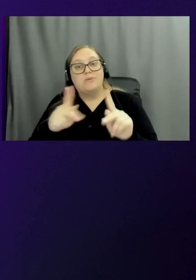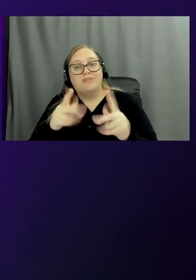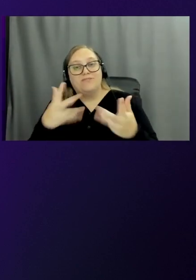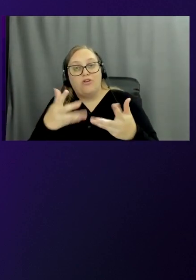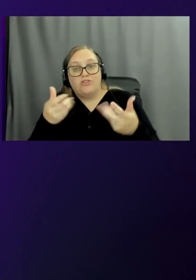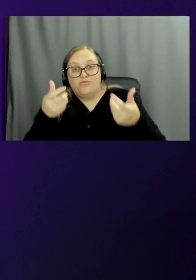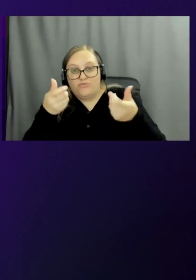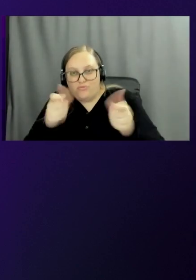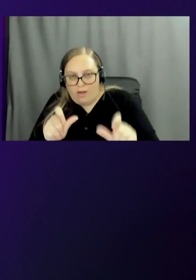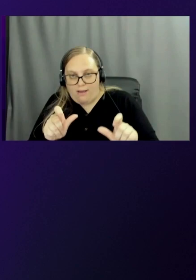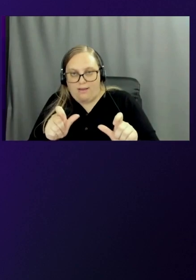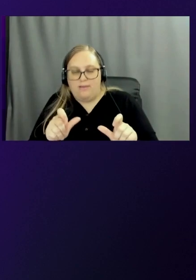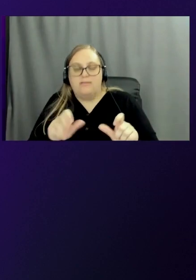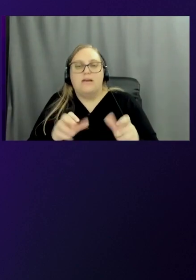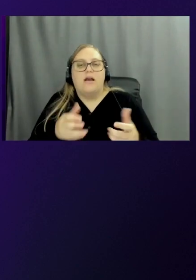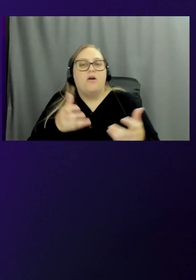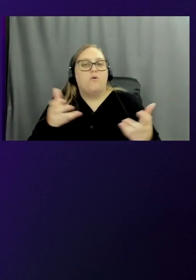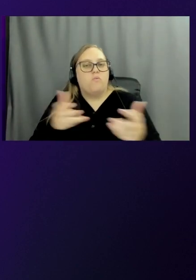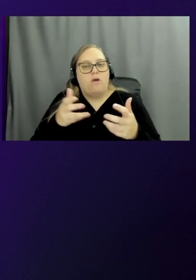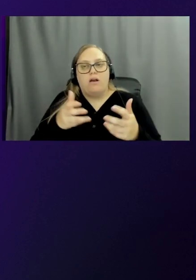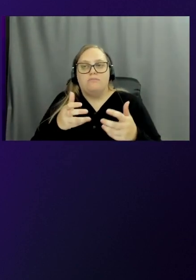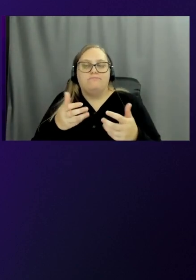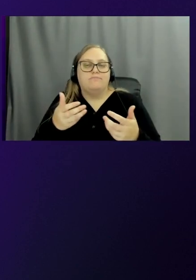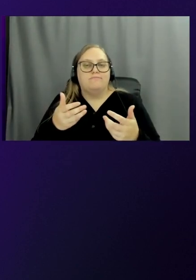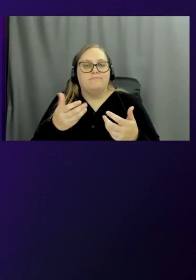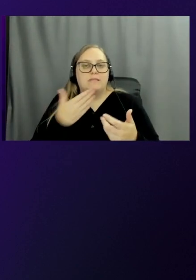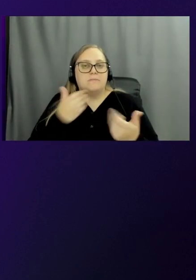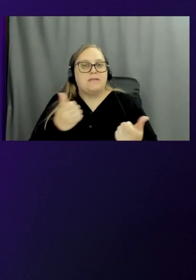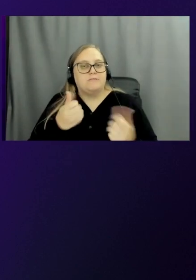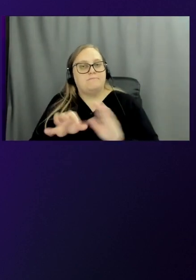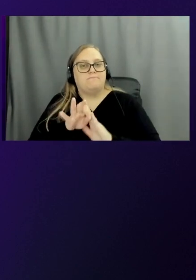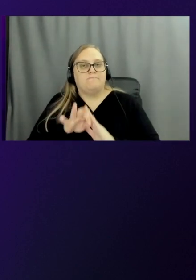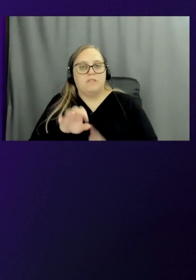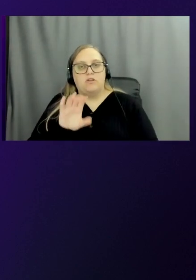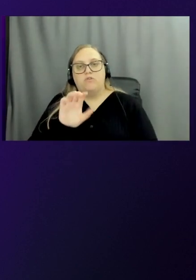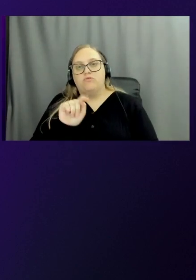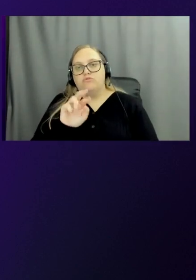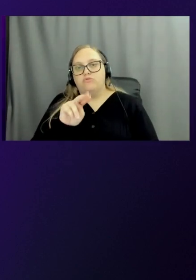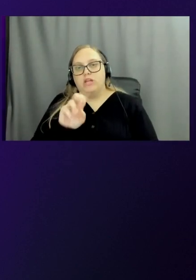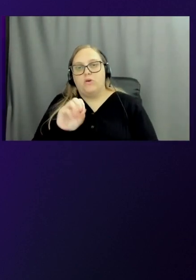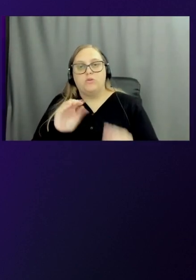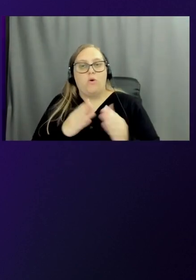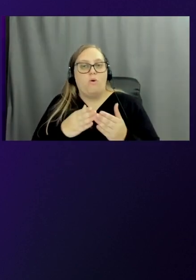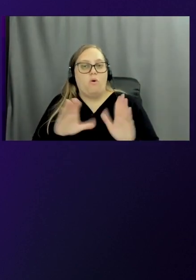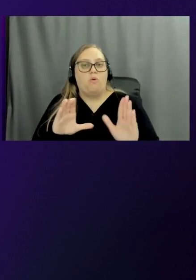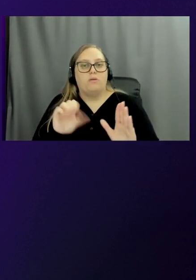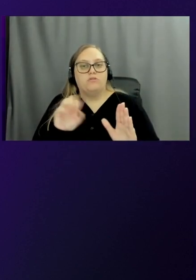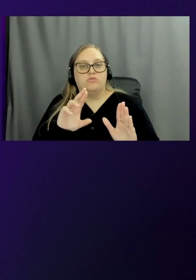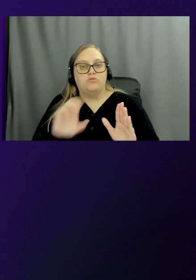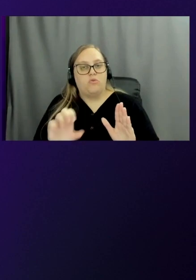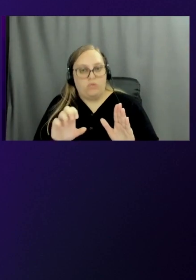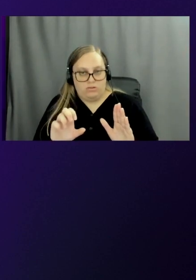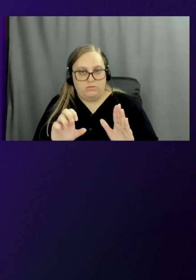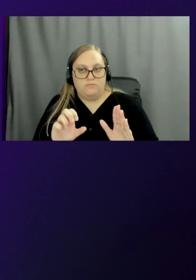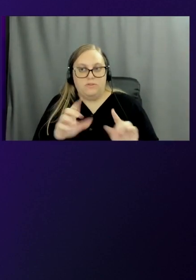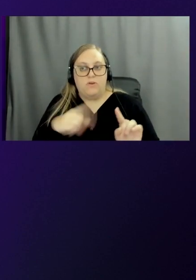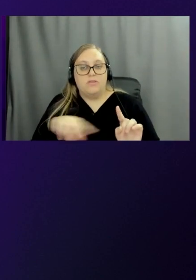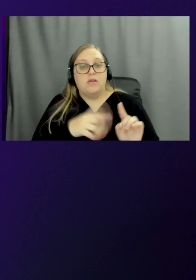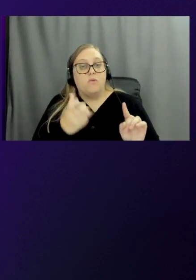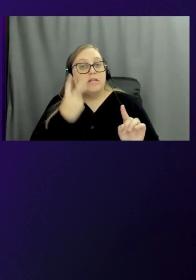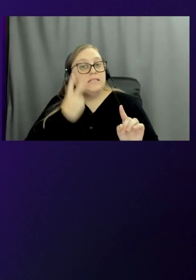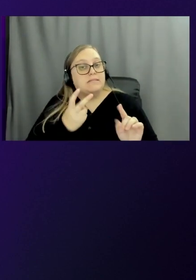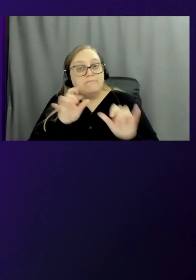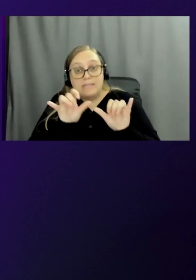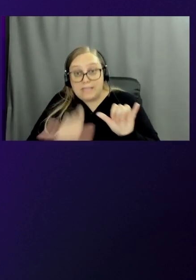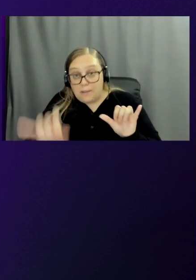their spend. So in this case, it was Trino. Trino is an open source SQL engine. And they created a proof of concept just to see that they saw the same thing that others